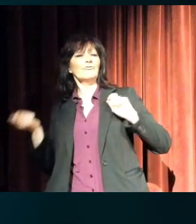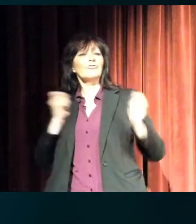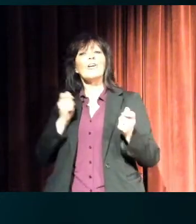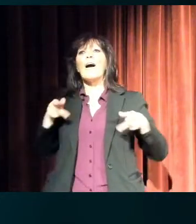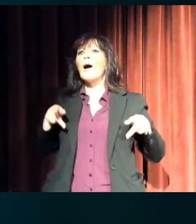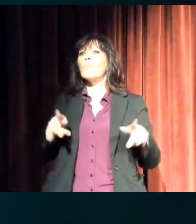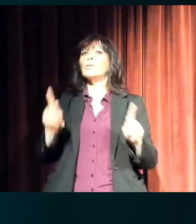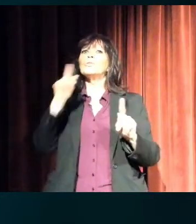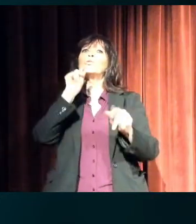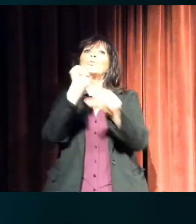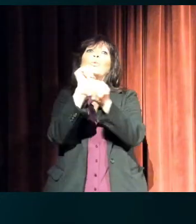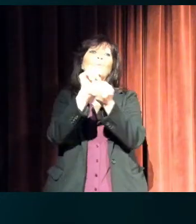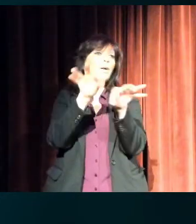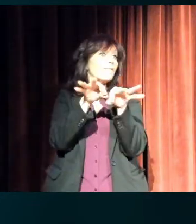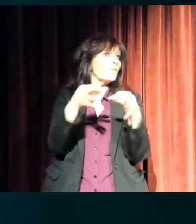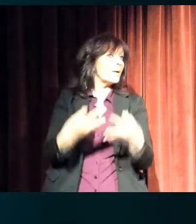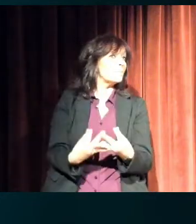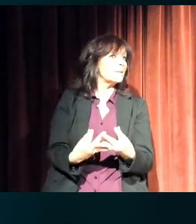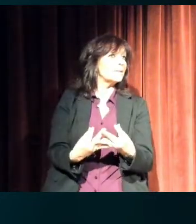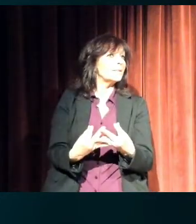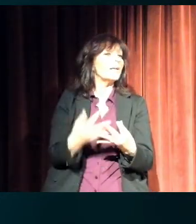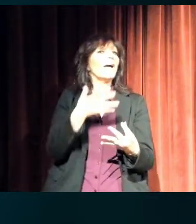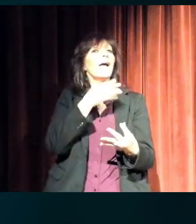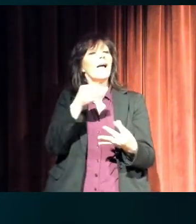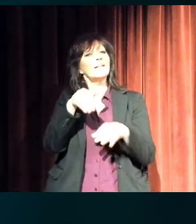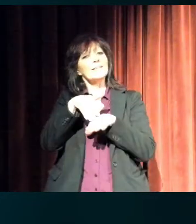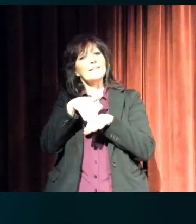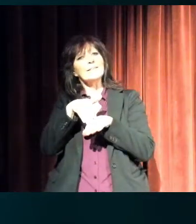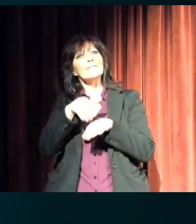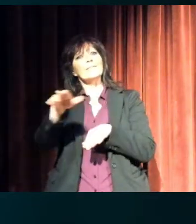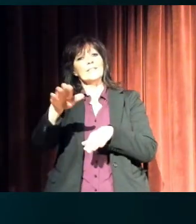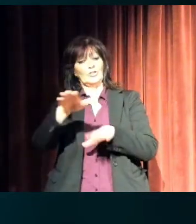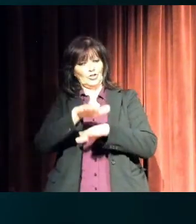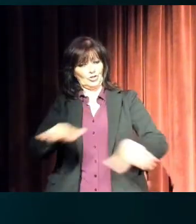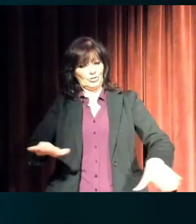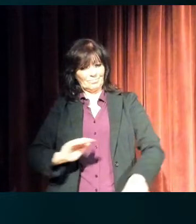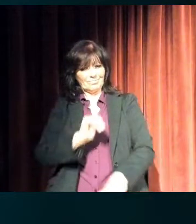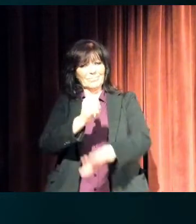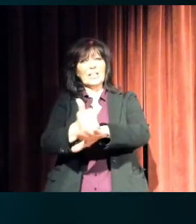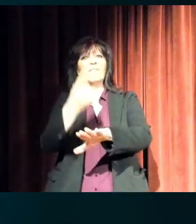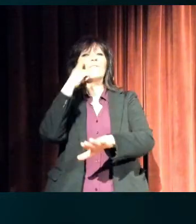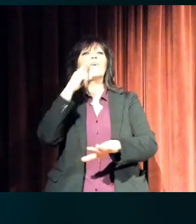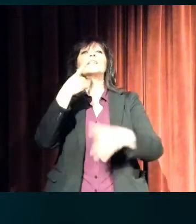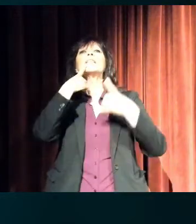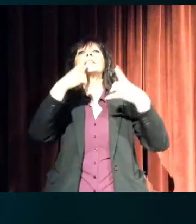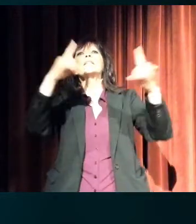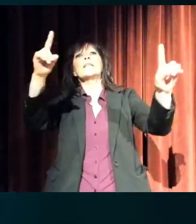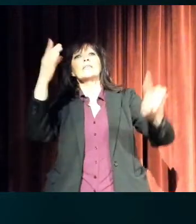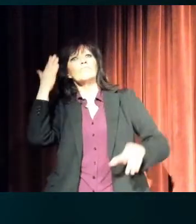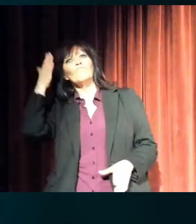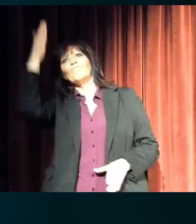opportunities to our working families, and set our children up for lifelong success.